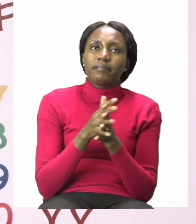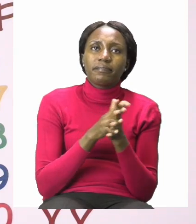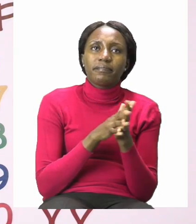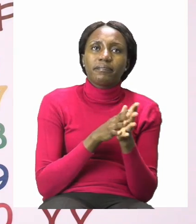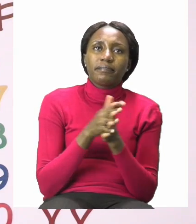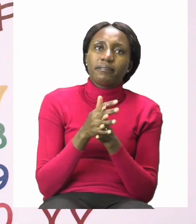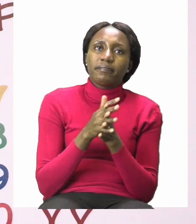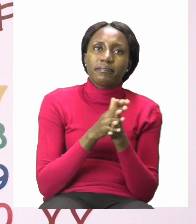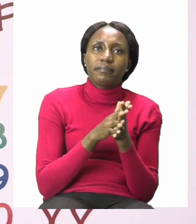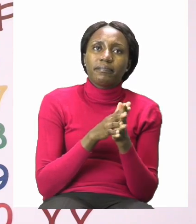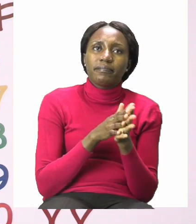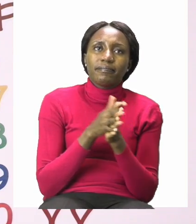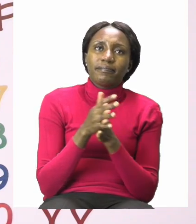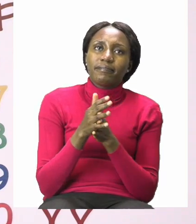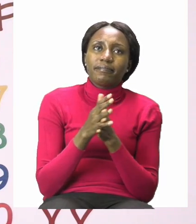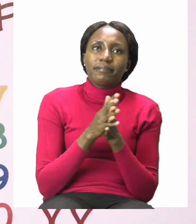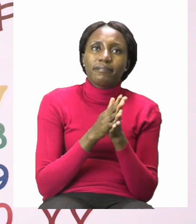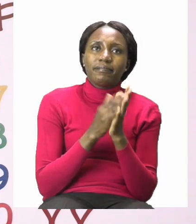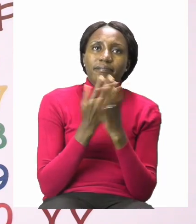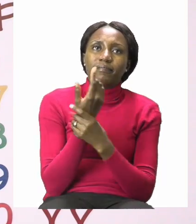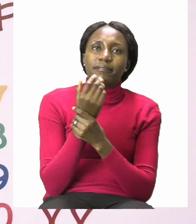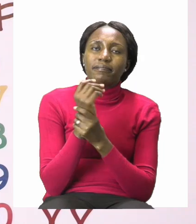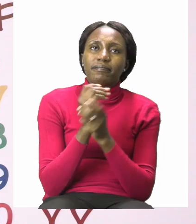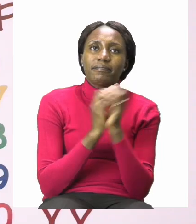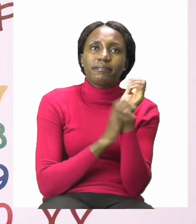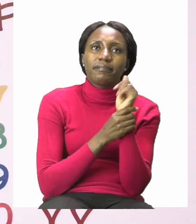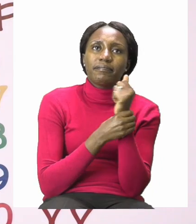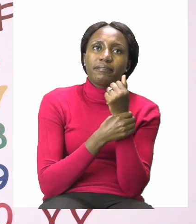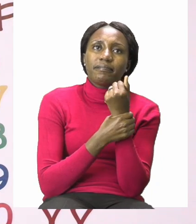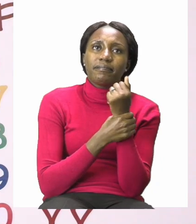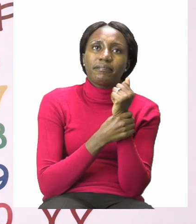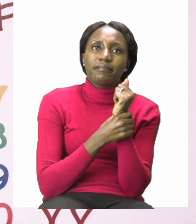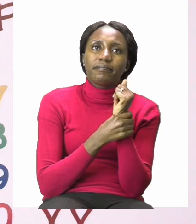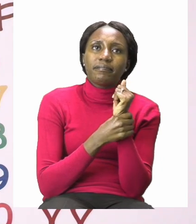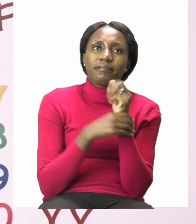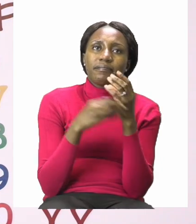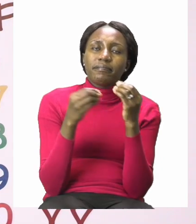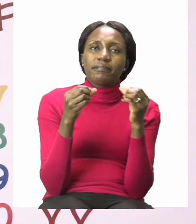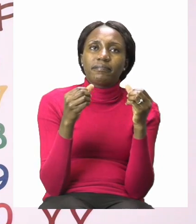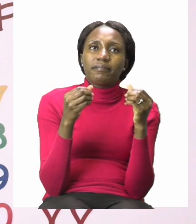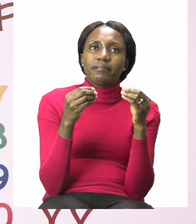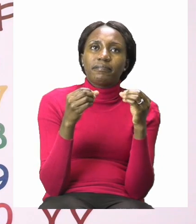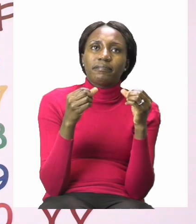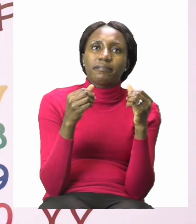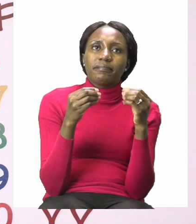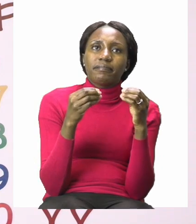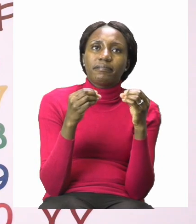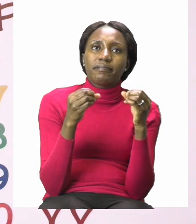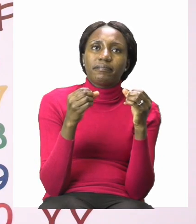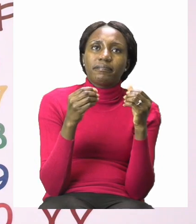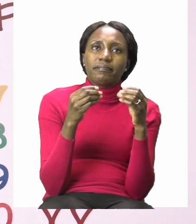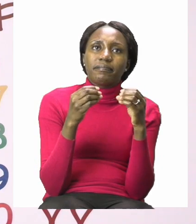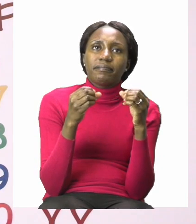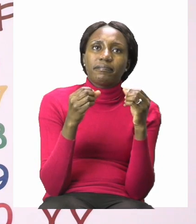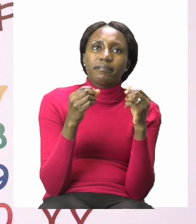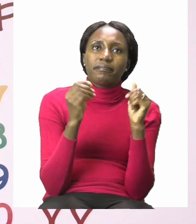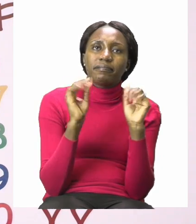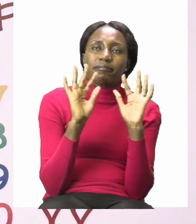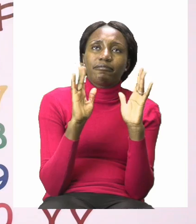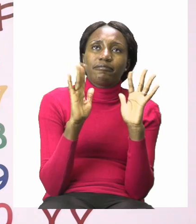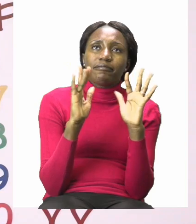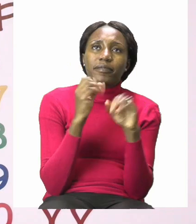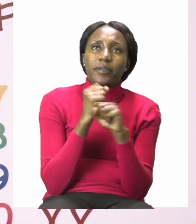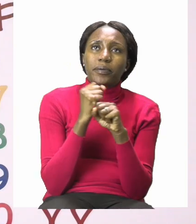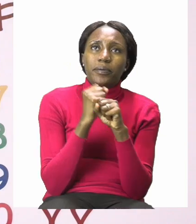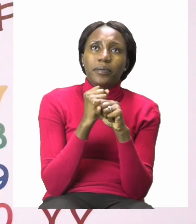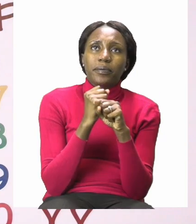our fingers, on our wrists, and our fingertips too. Make sure your hands are dry